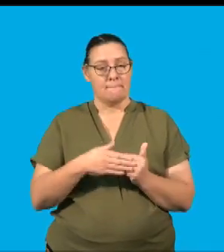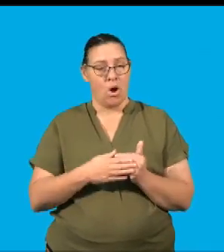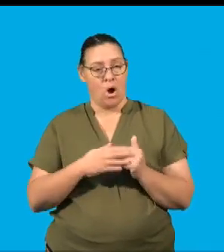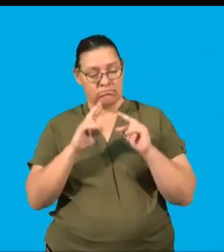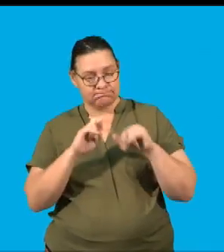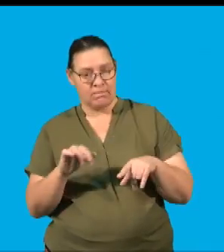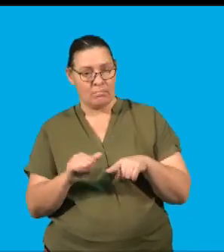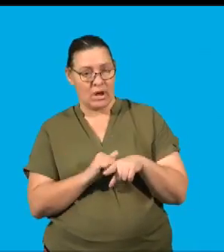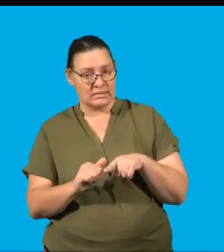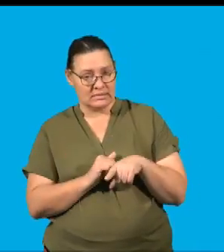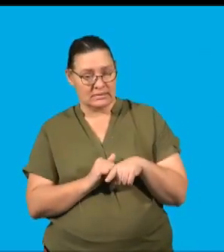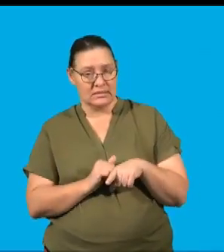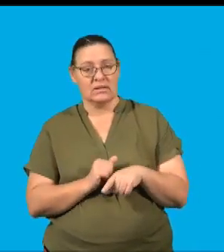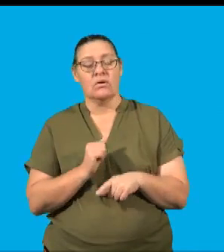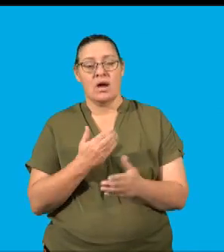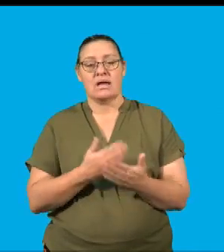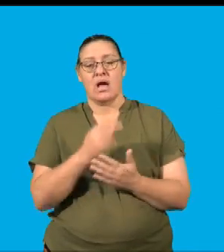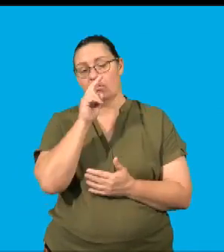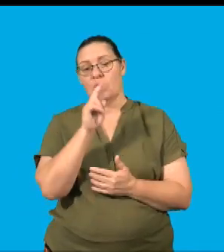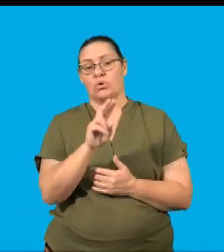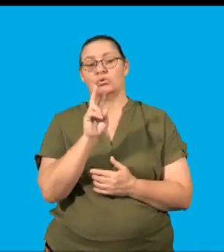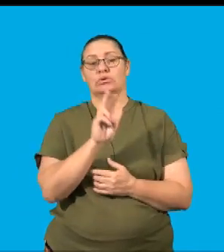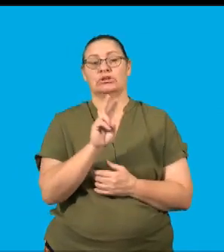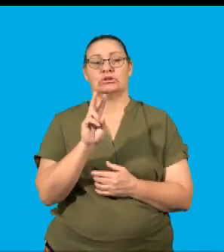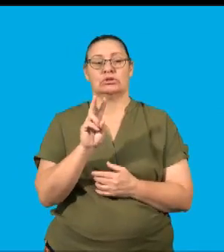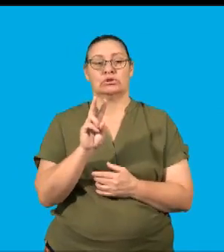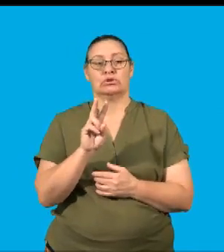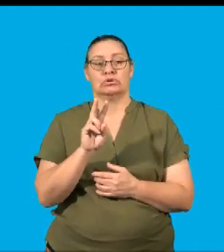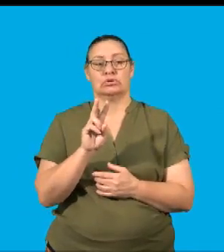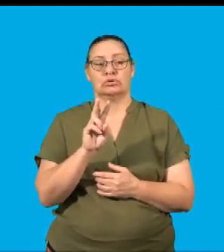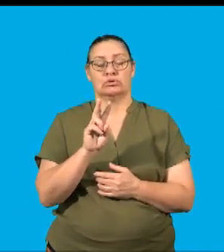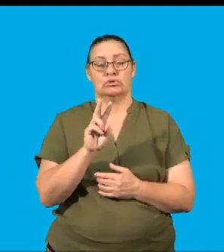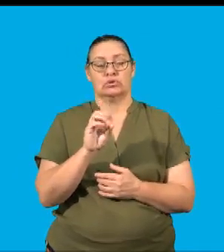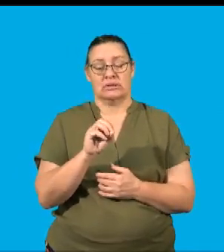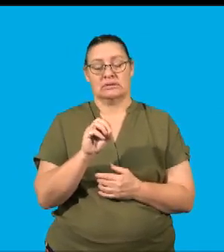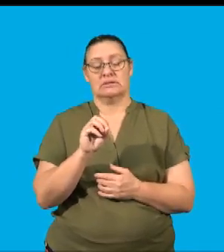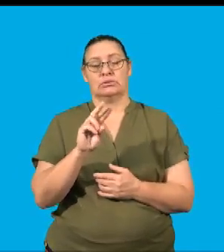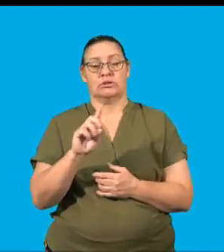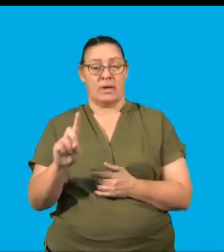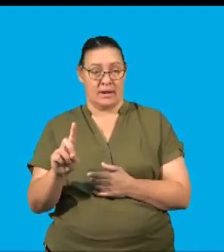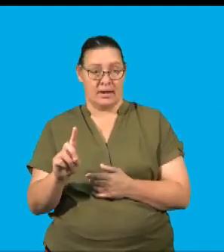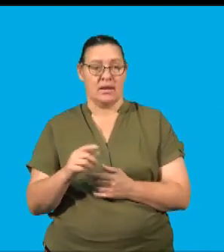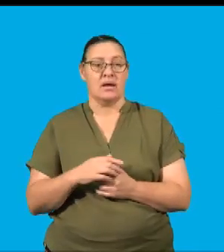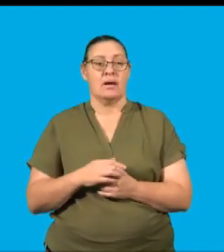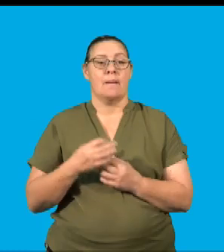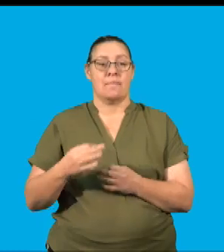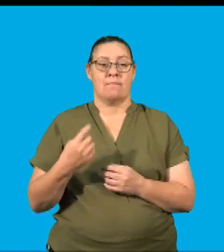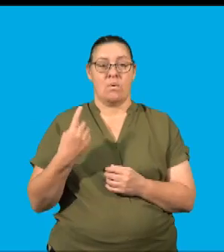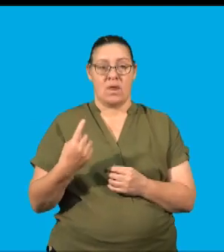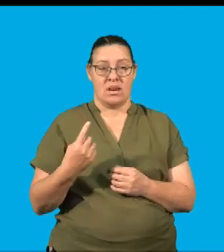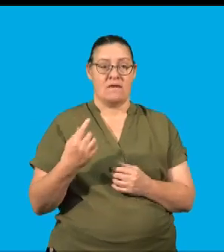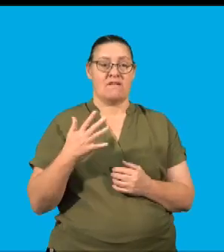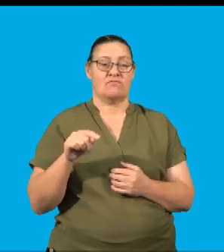And for further exam practice, you can please look at the 2021 National Senior Certificate November Paper